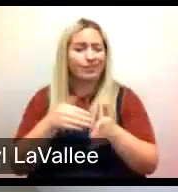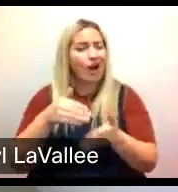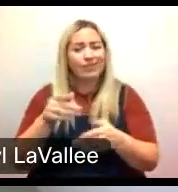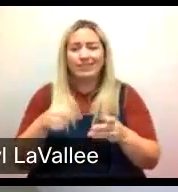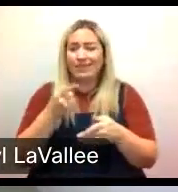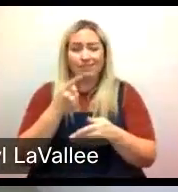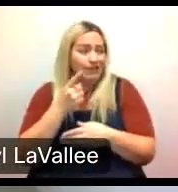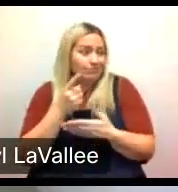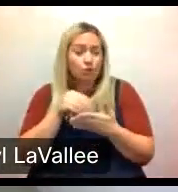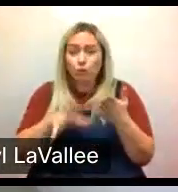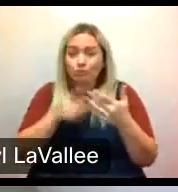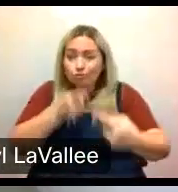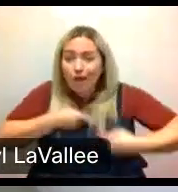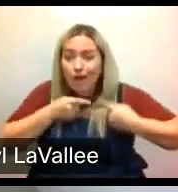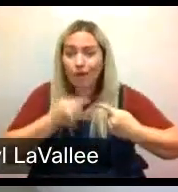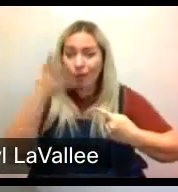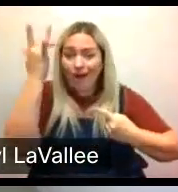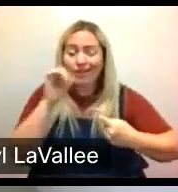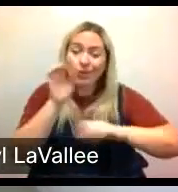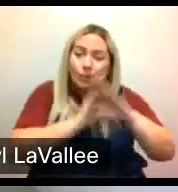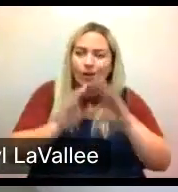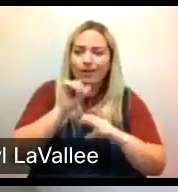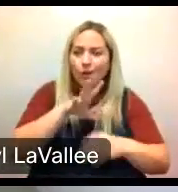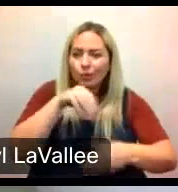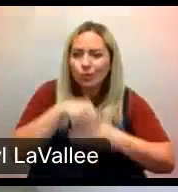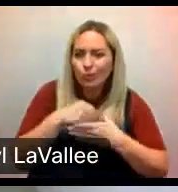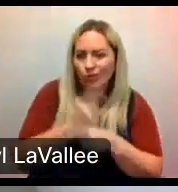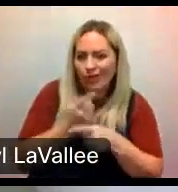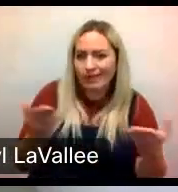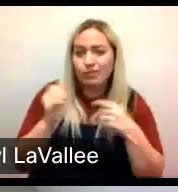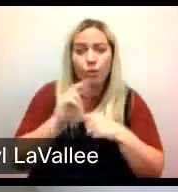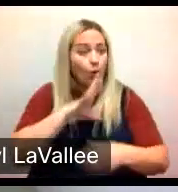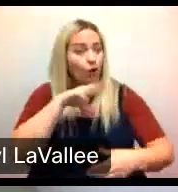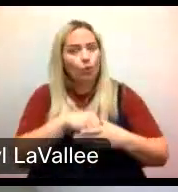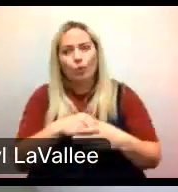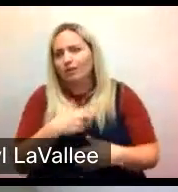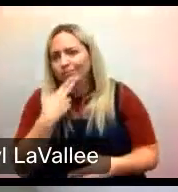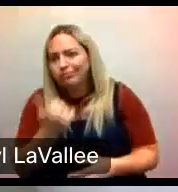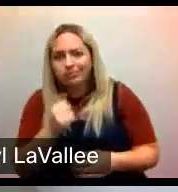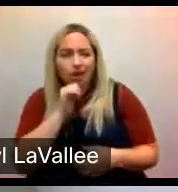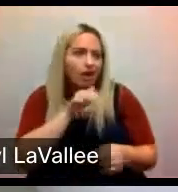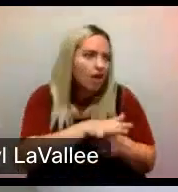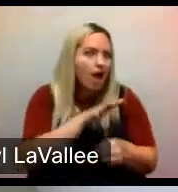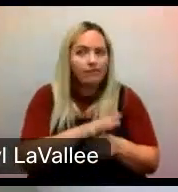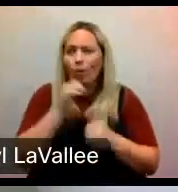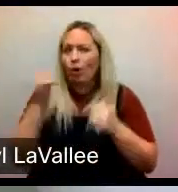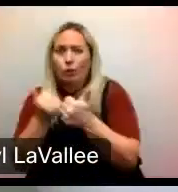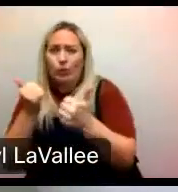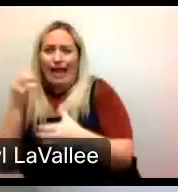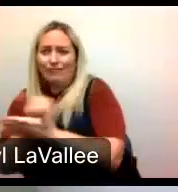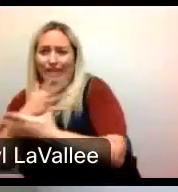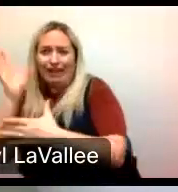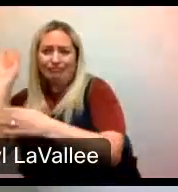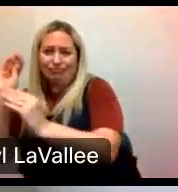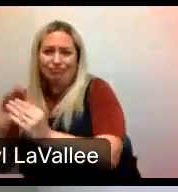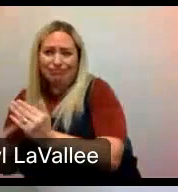struggle with because they're worried that they're not including the right stuff or they're including too little or too much. So I think that beginning that highlighting